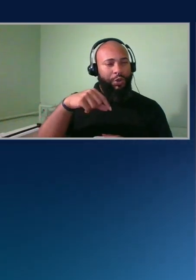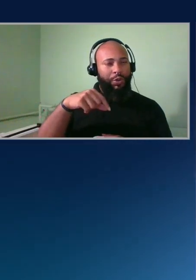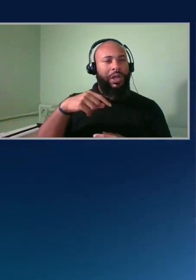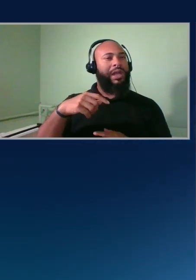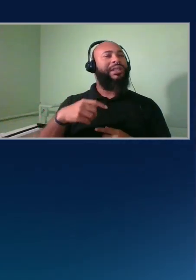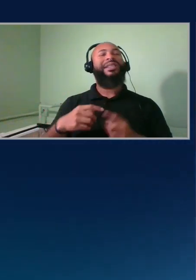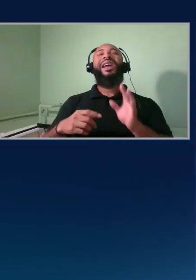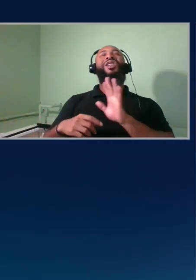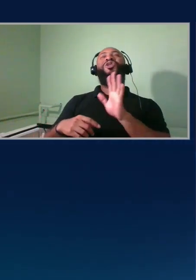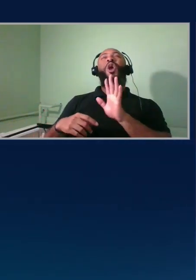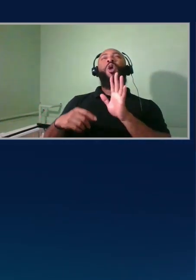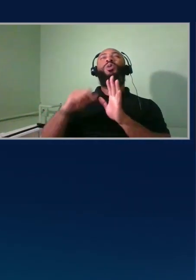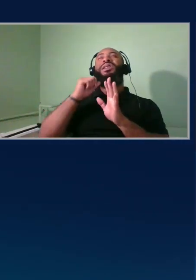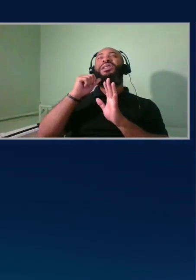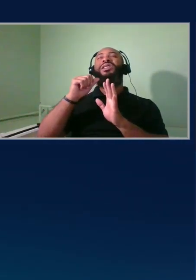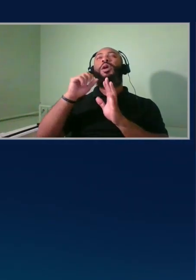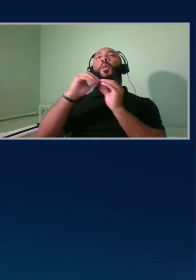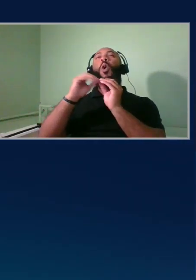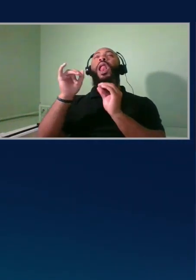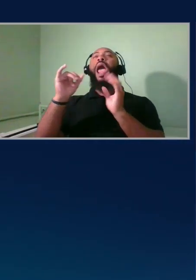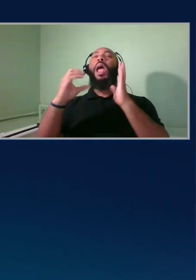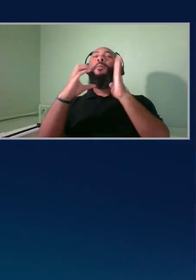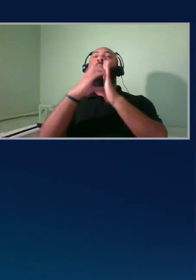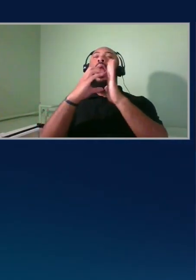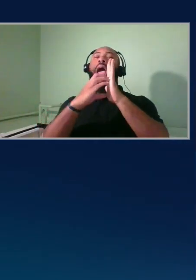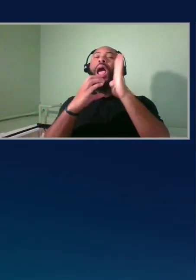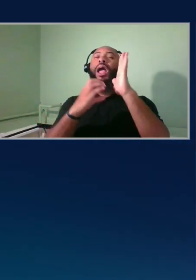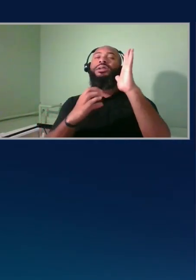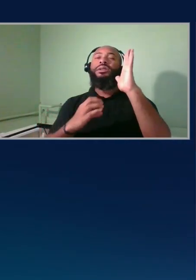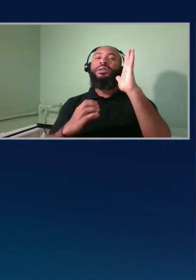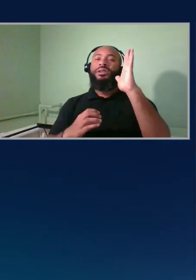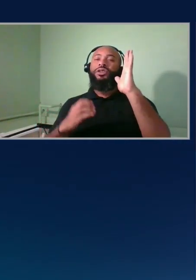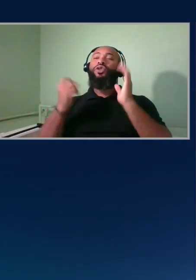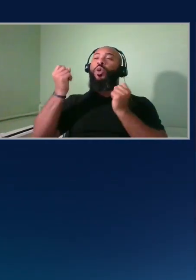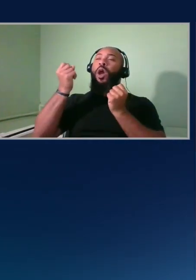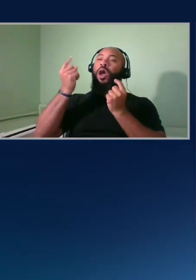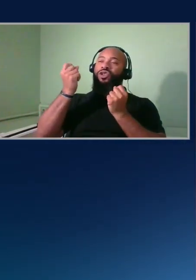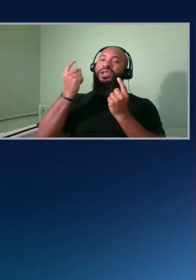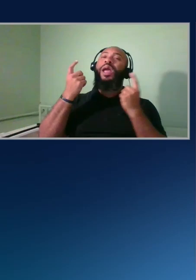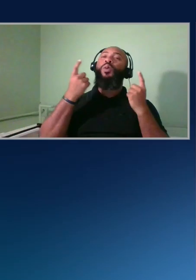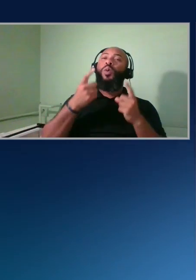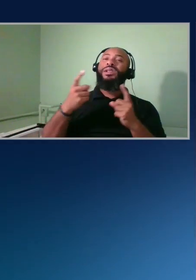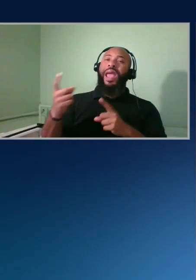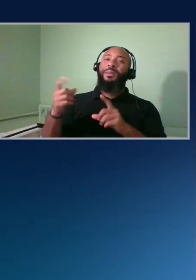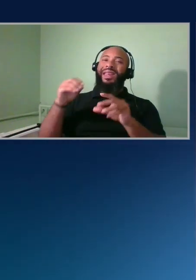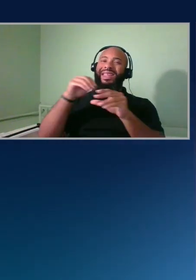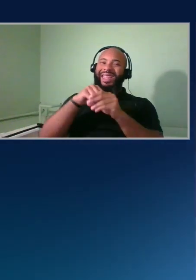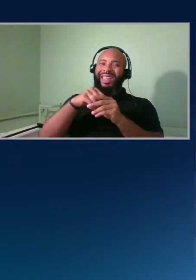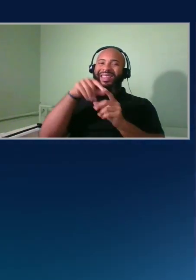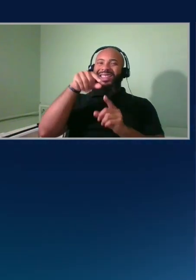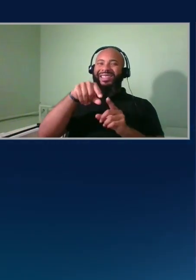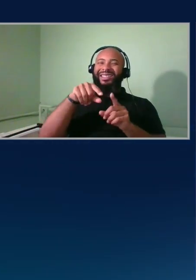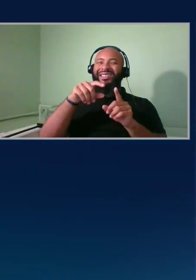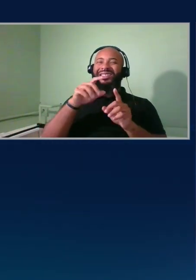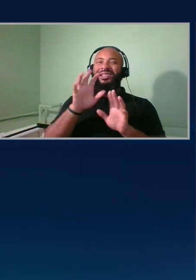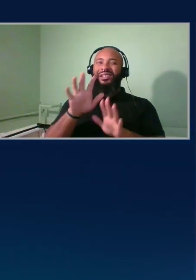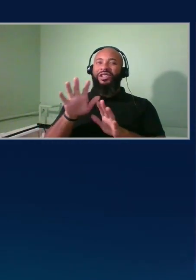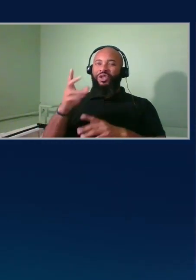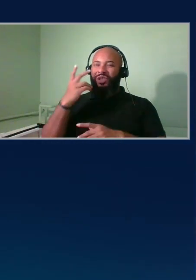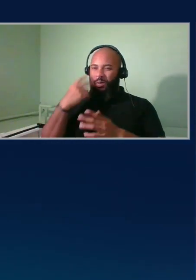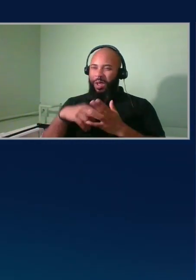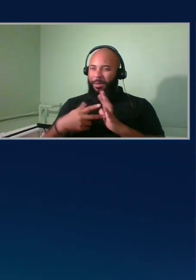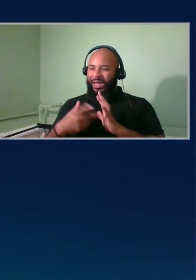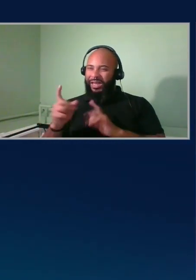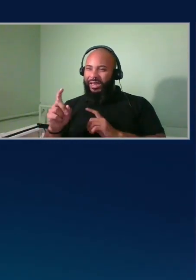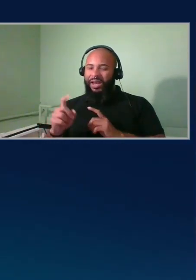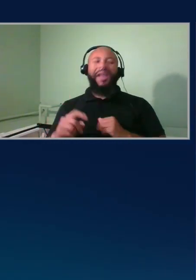blocks of code to understand more deeply like what's happening in this. Yeah. You see what I mean? I do. And I think just